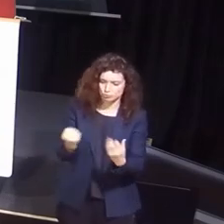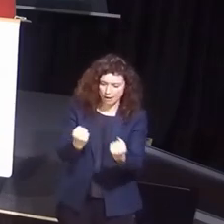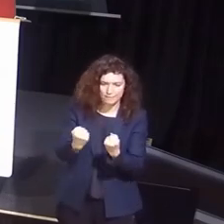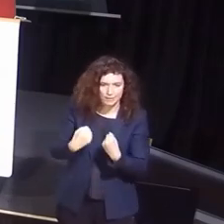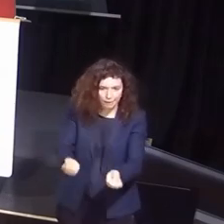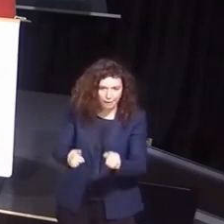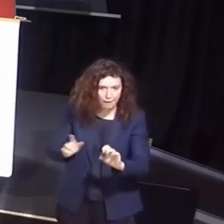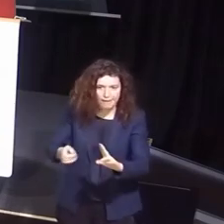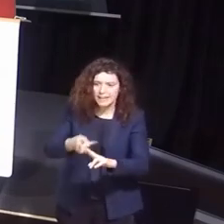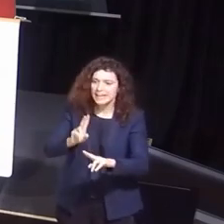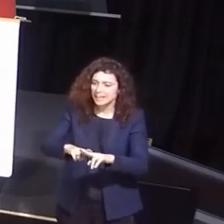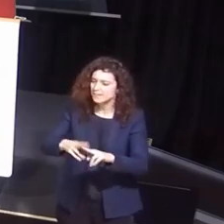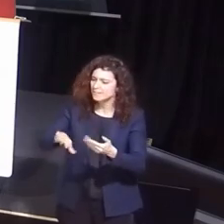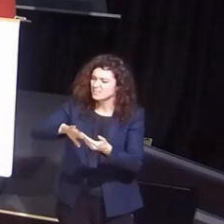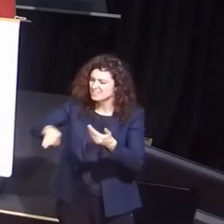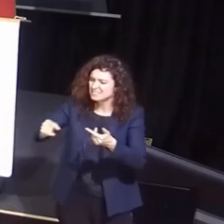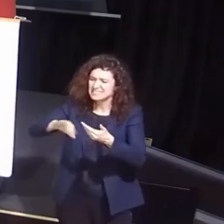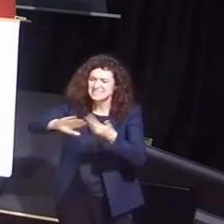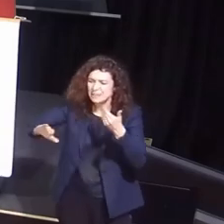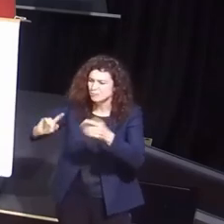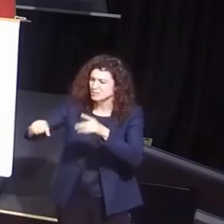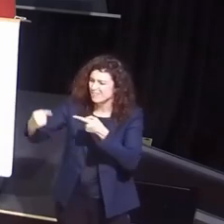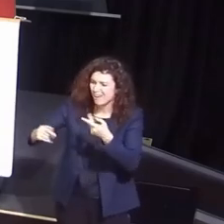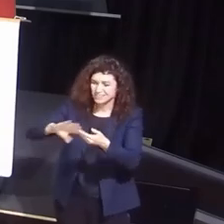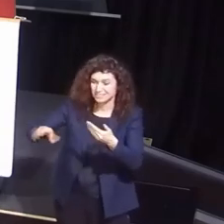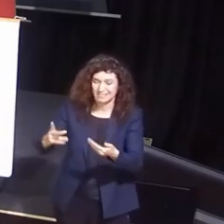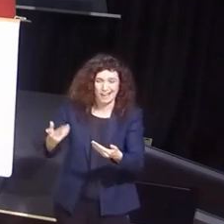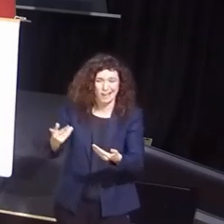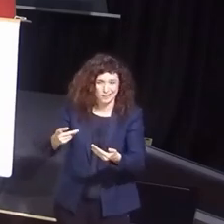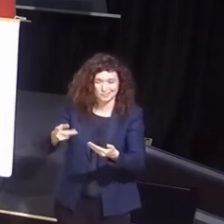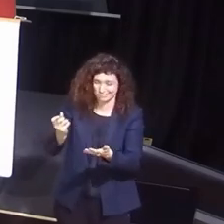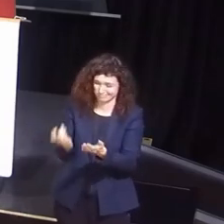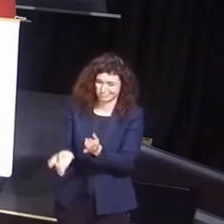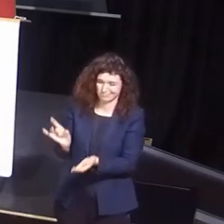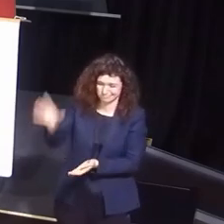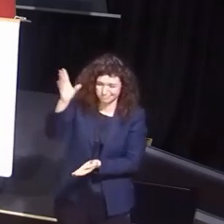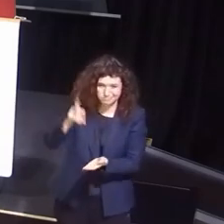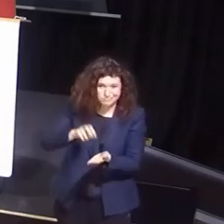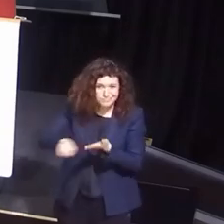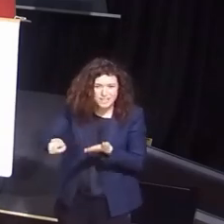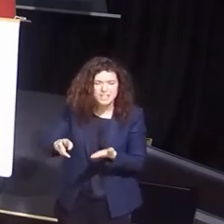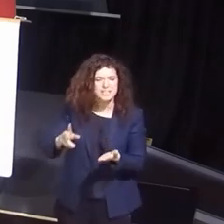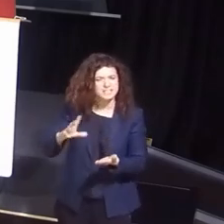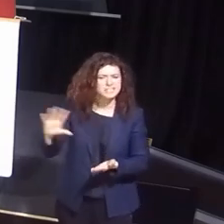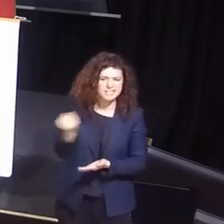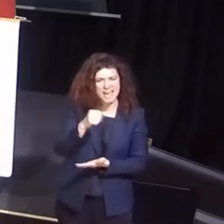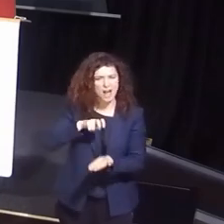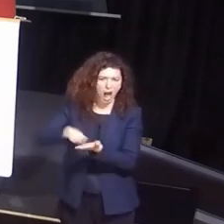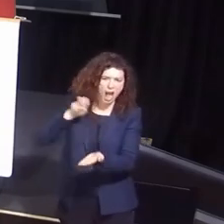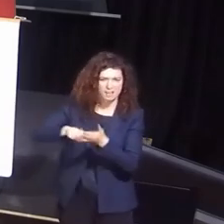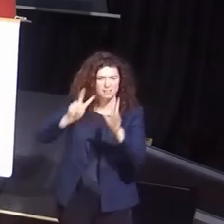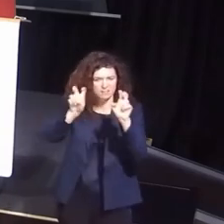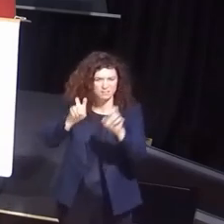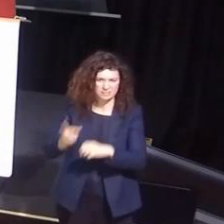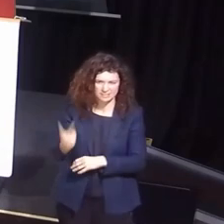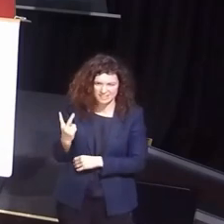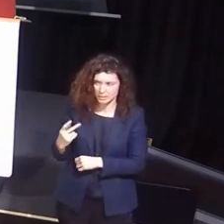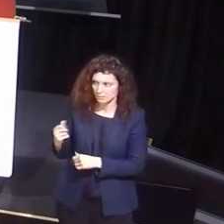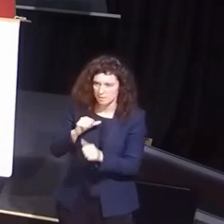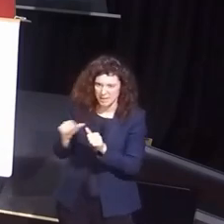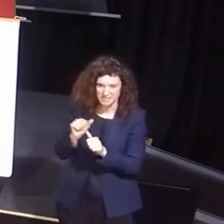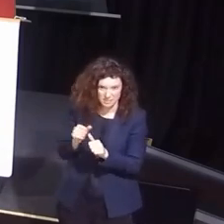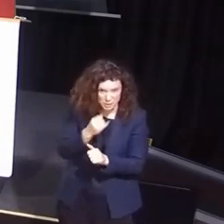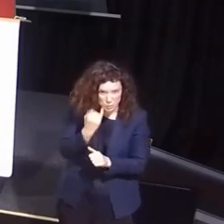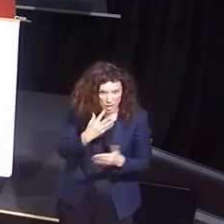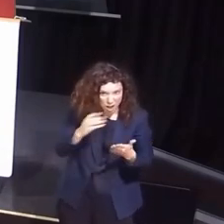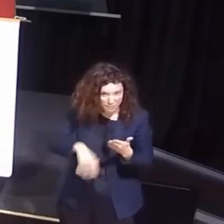Anything that is not driving the car can take a hike. Take a hike, is that polite enough? Good, still not fired. You already said fuck off, it's fine. Oh yeah, good